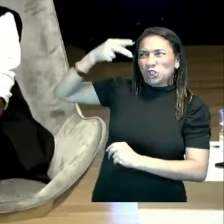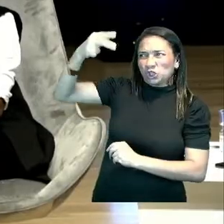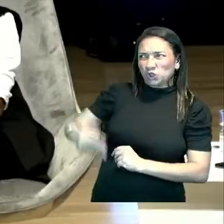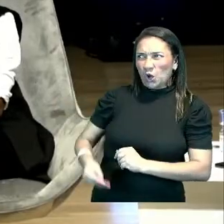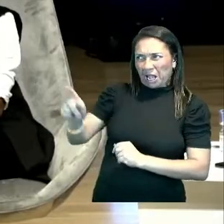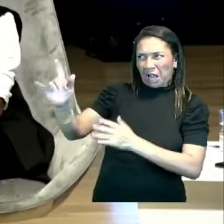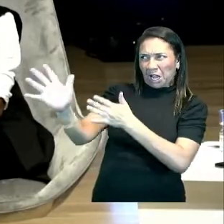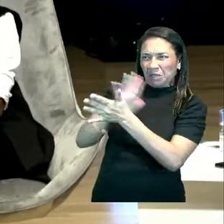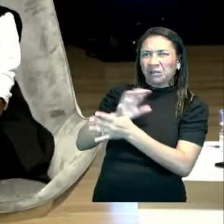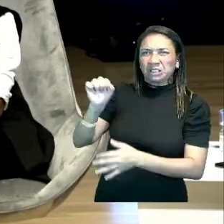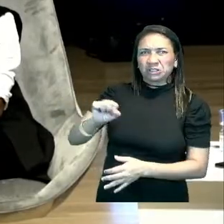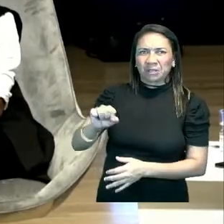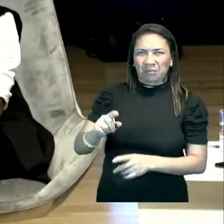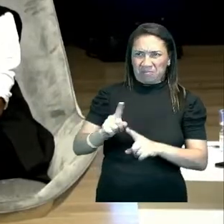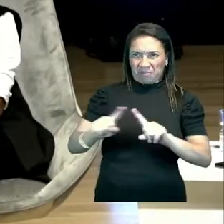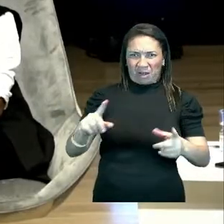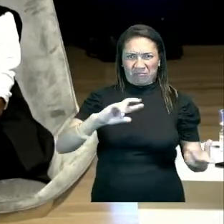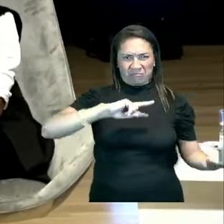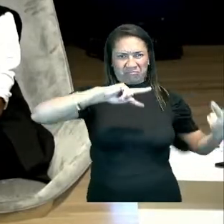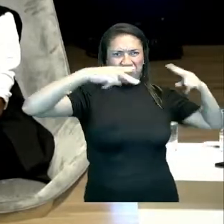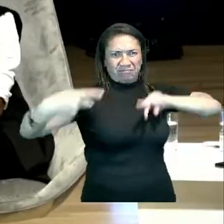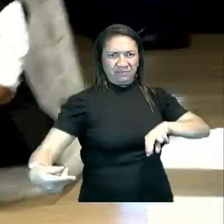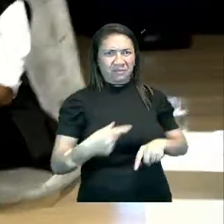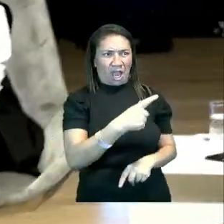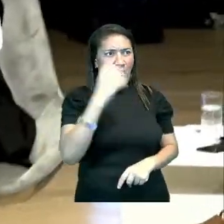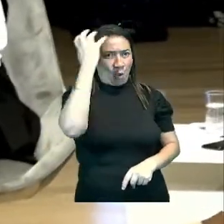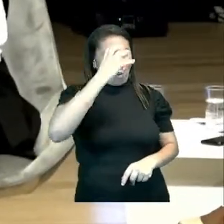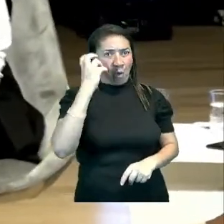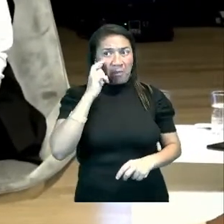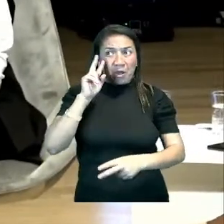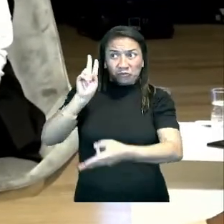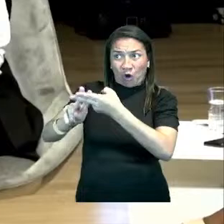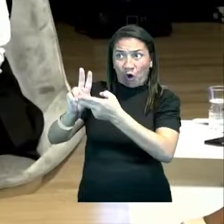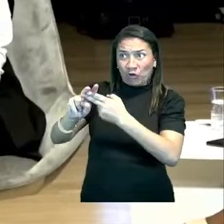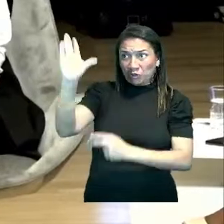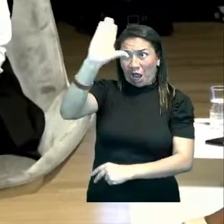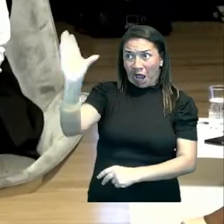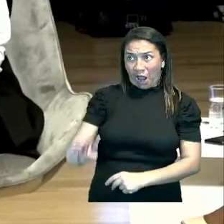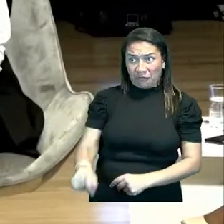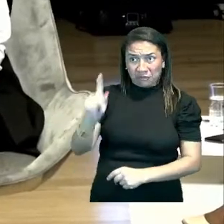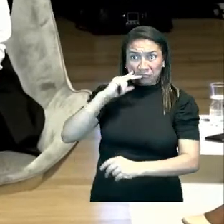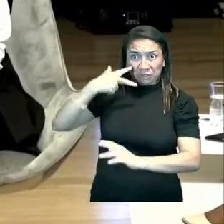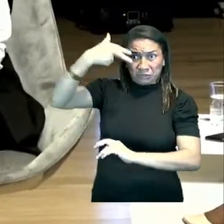know much about us. So how do you